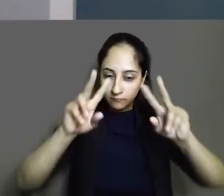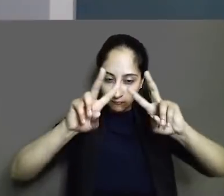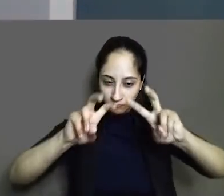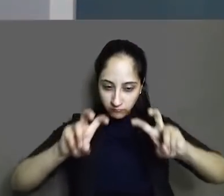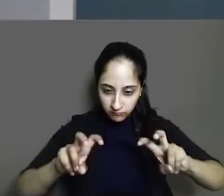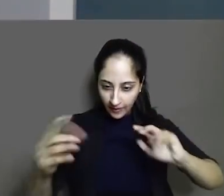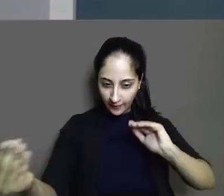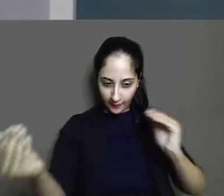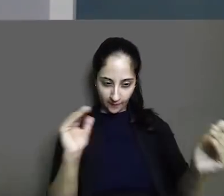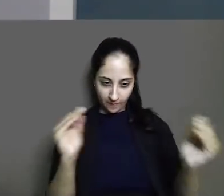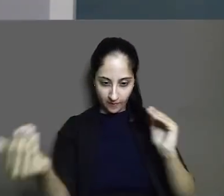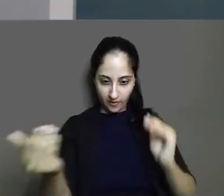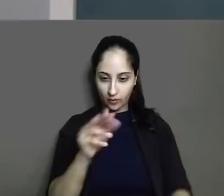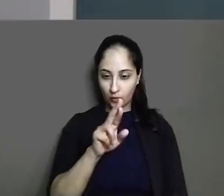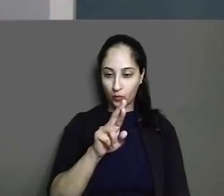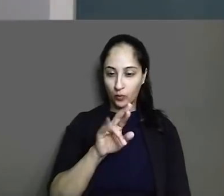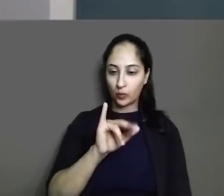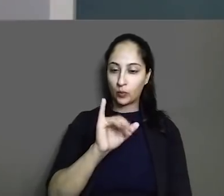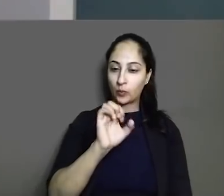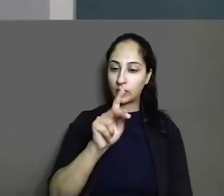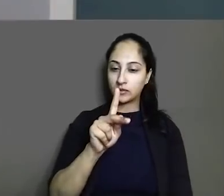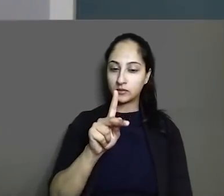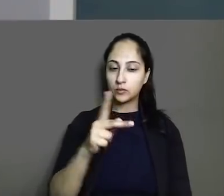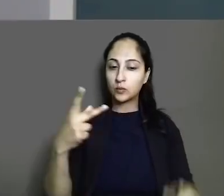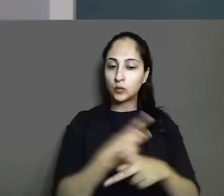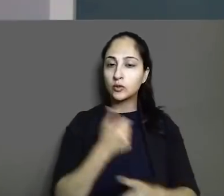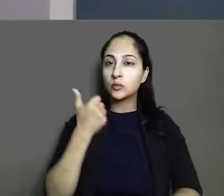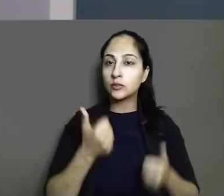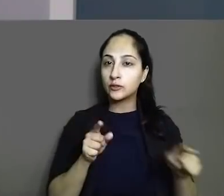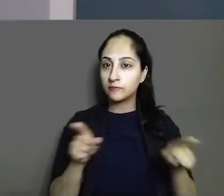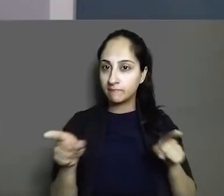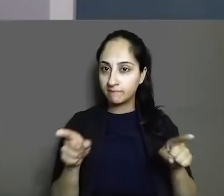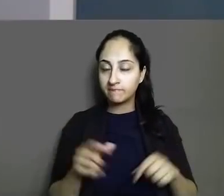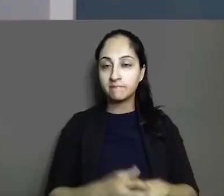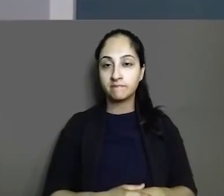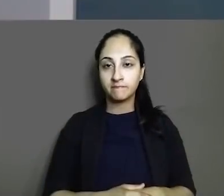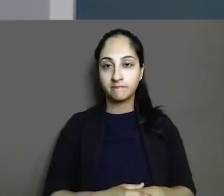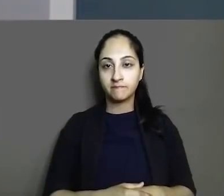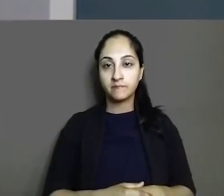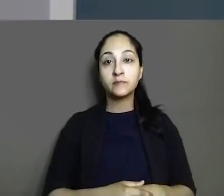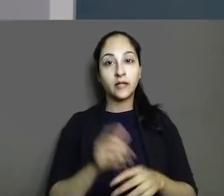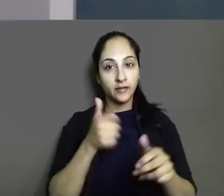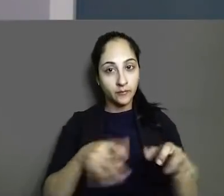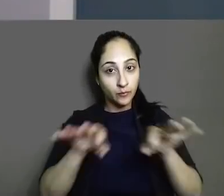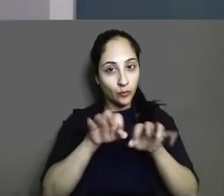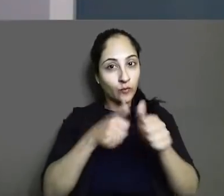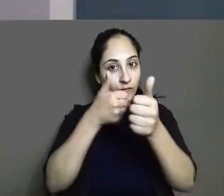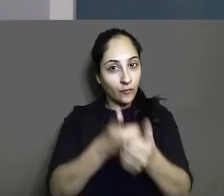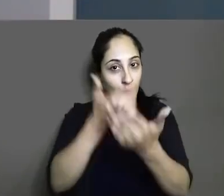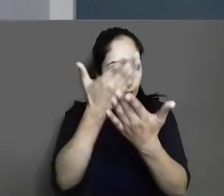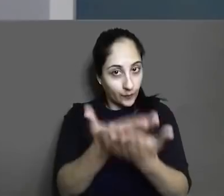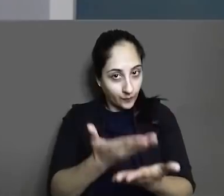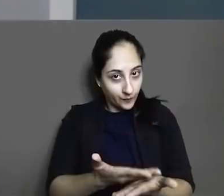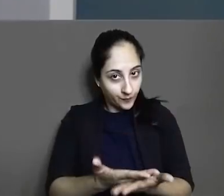start with the risks of COVID disease. So in Canada, of the people diagnosed with COVID-19, about 1